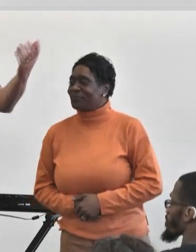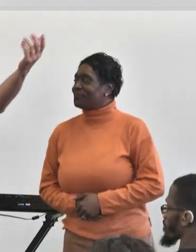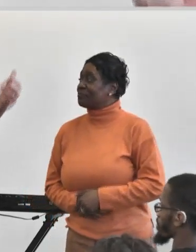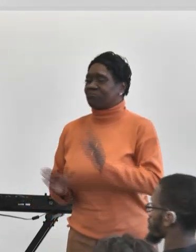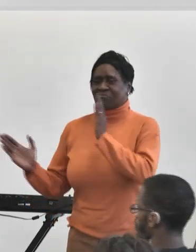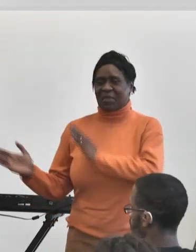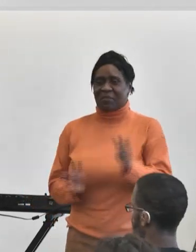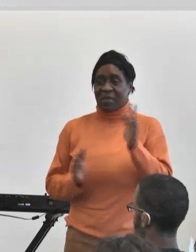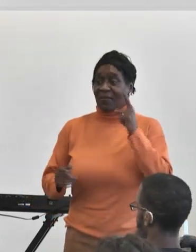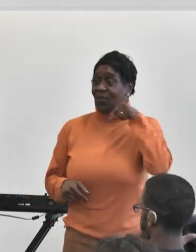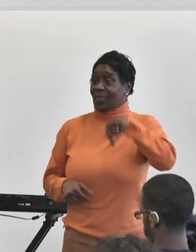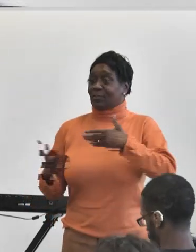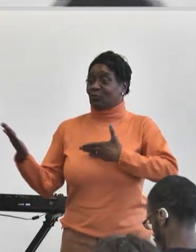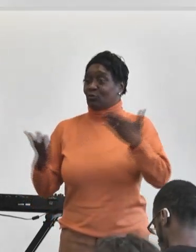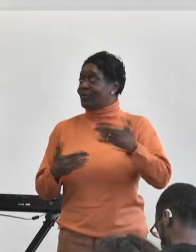preparing for this service.